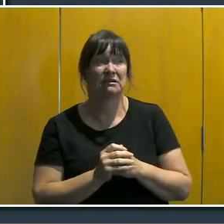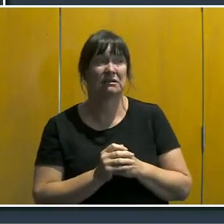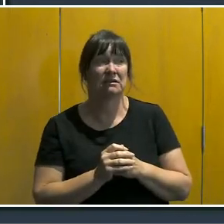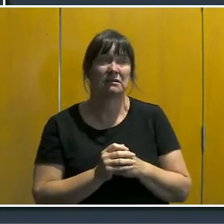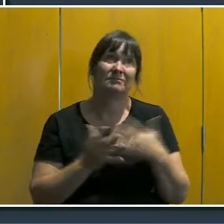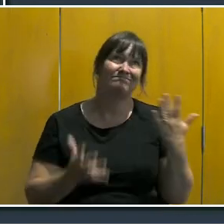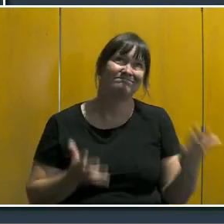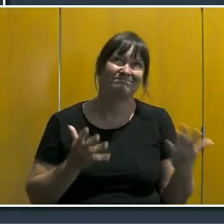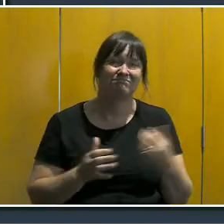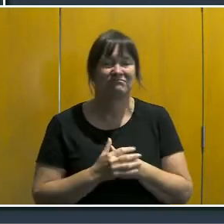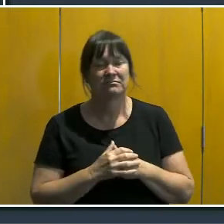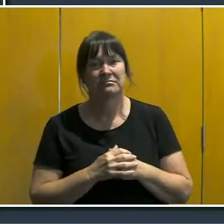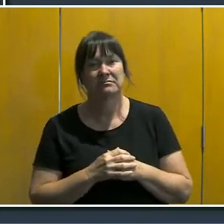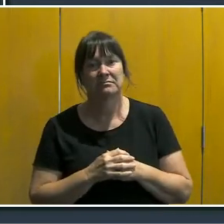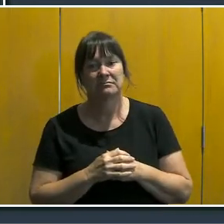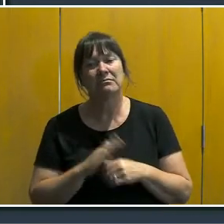less, yes, but we're not,